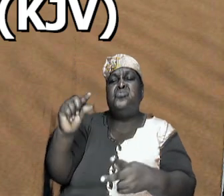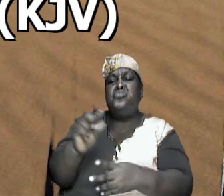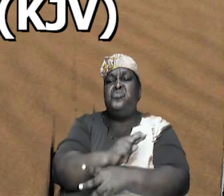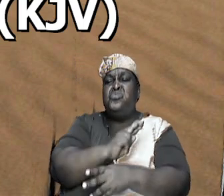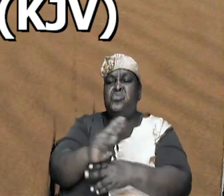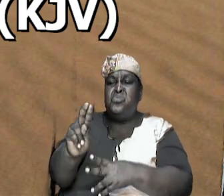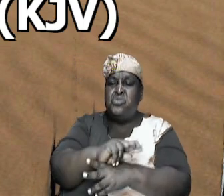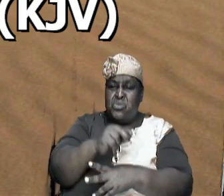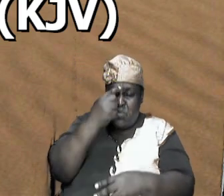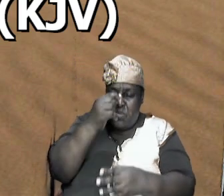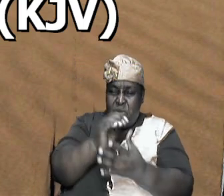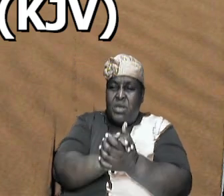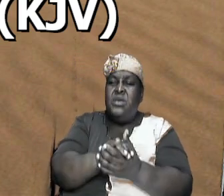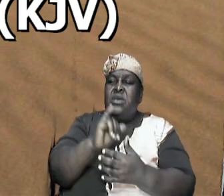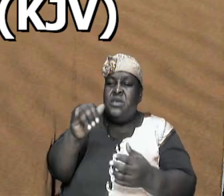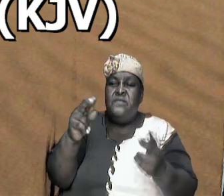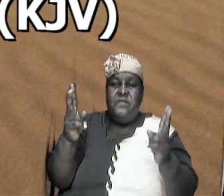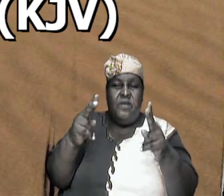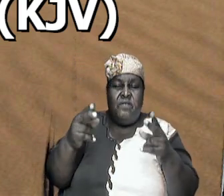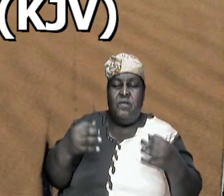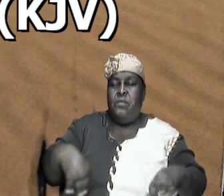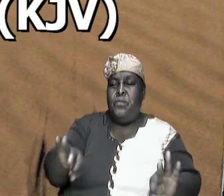also is important.